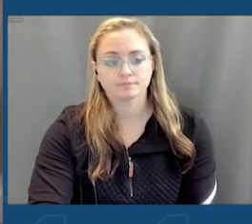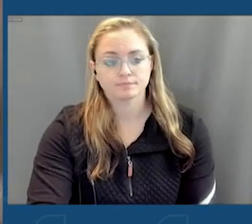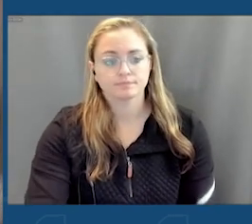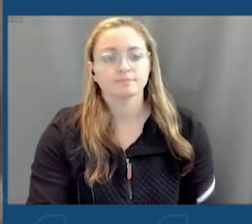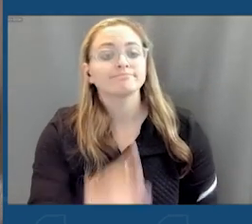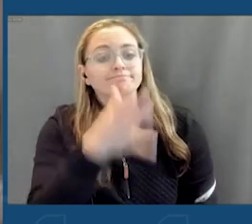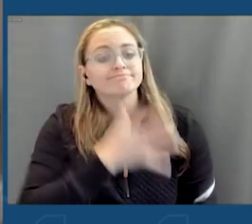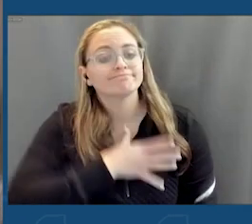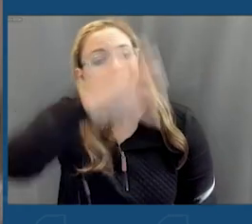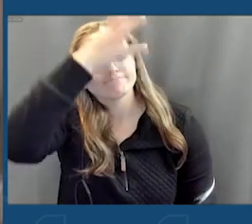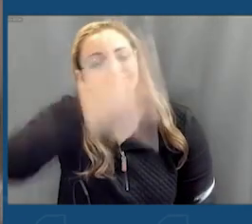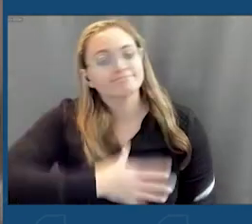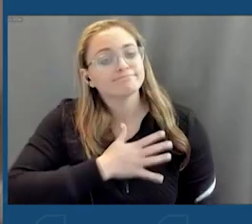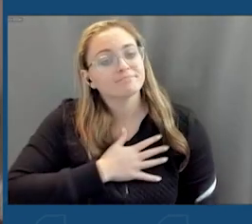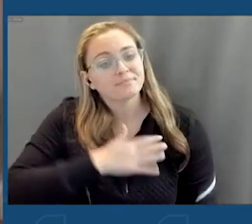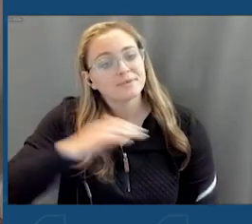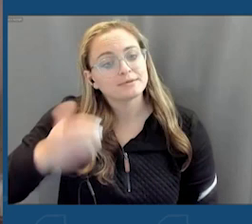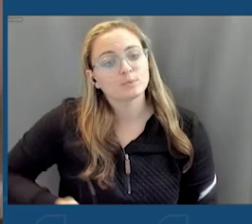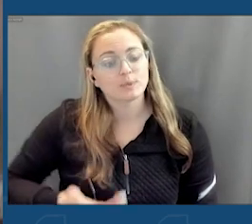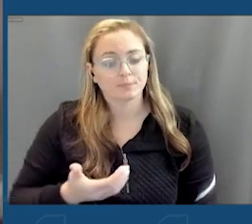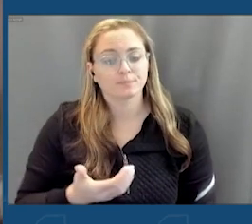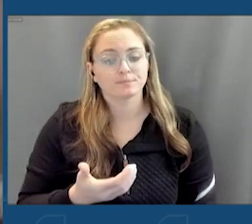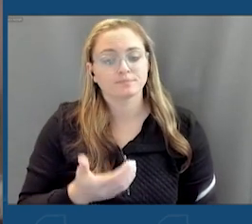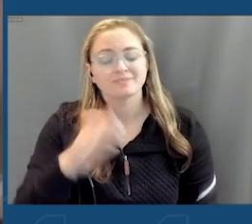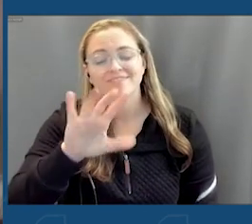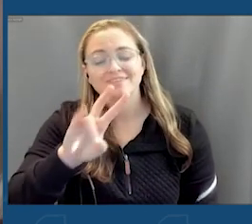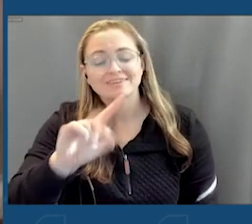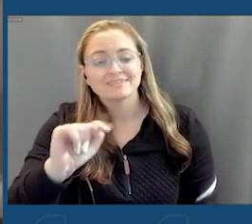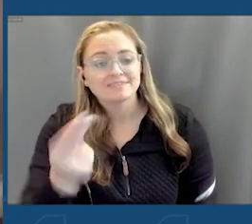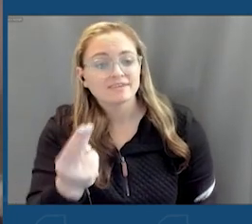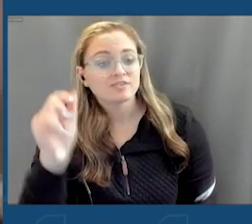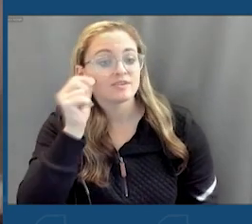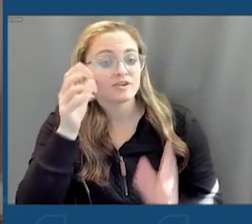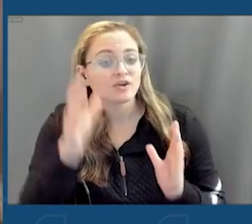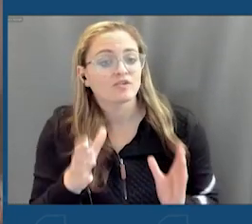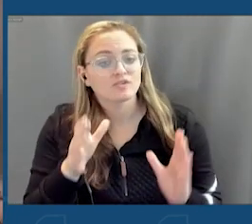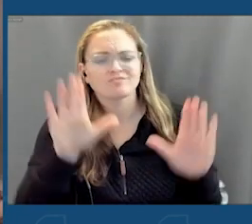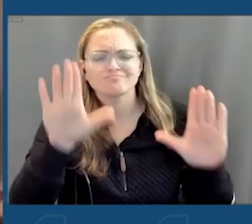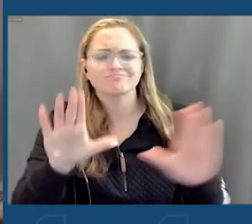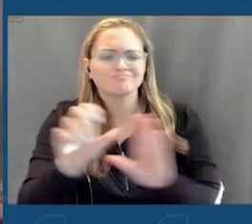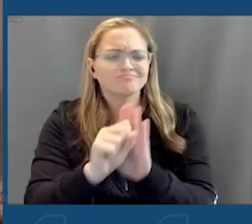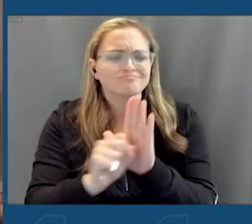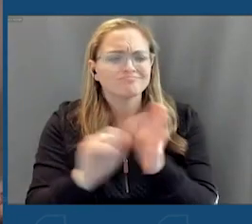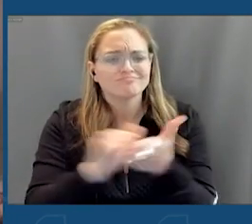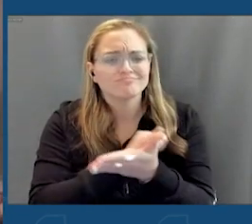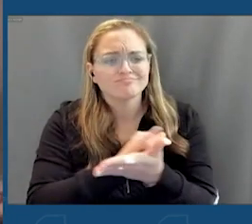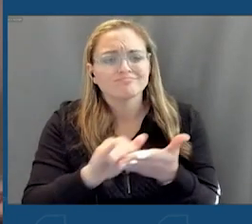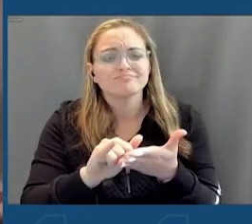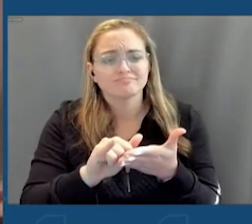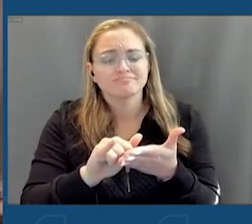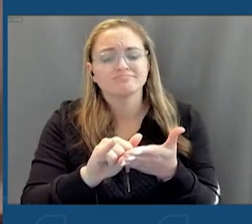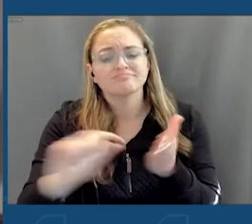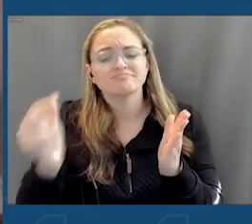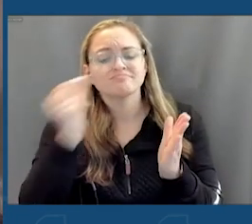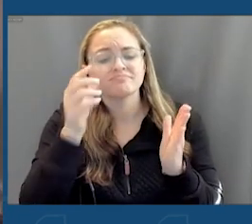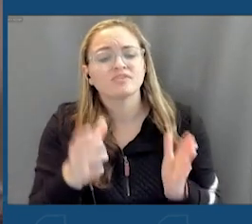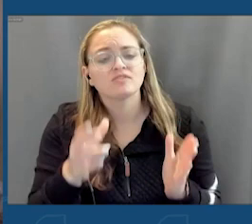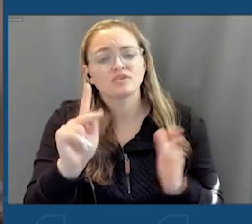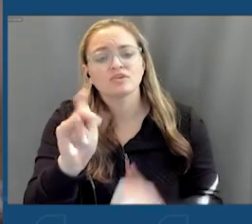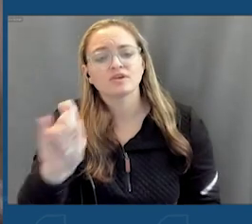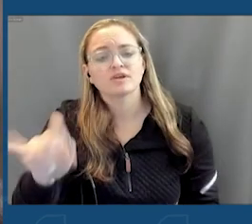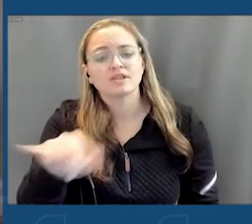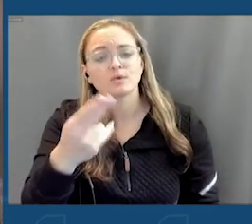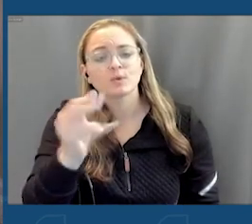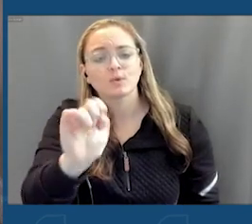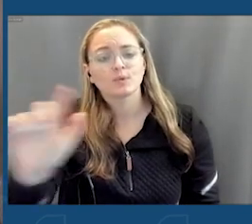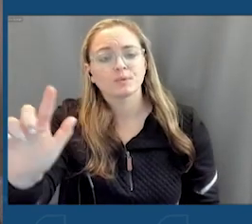Ladies and gentlemen, please welcome the 57th governor of the great state of New York, Governor Kathy